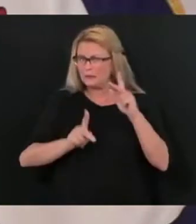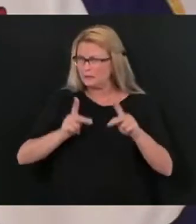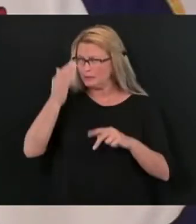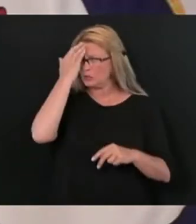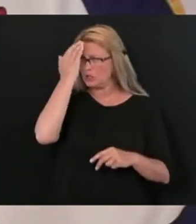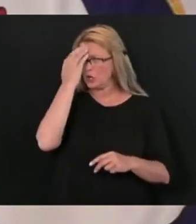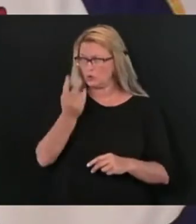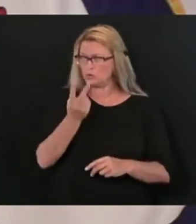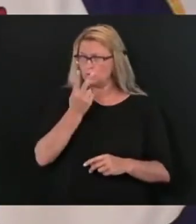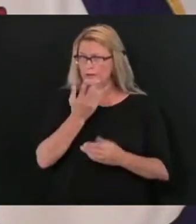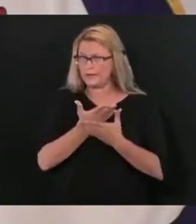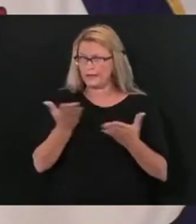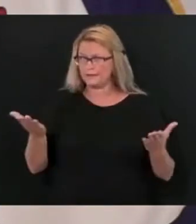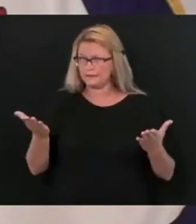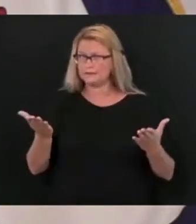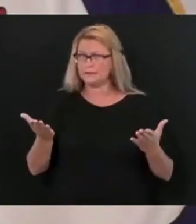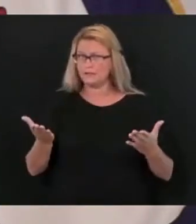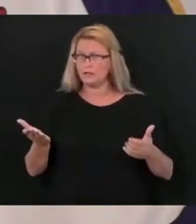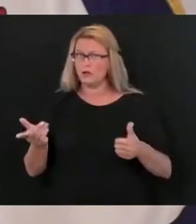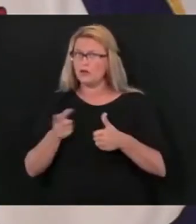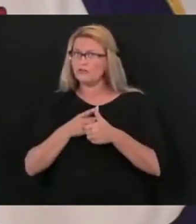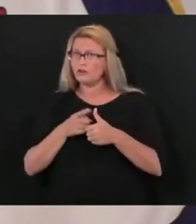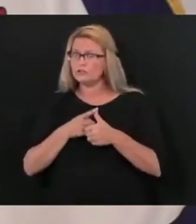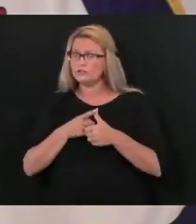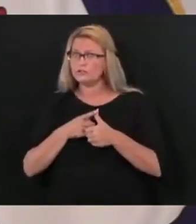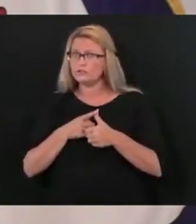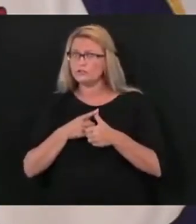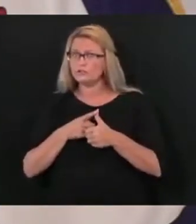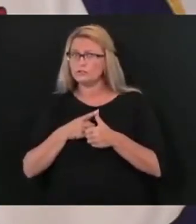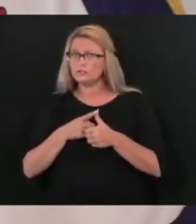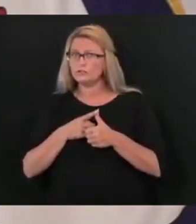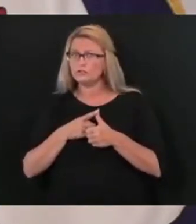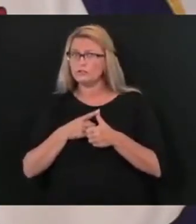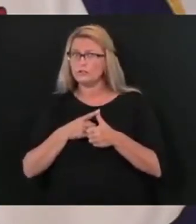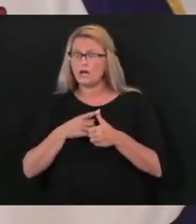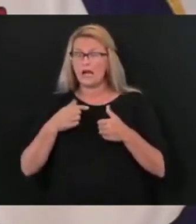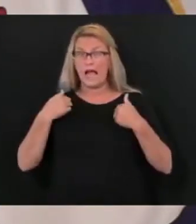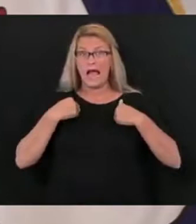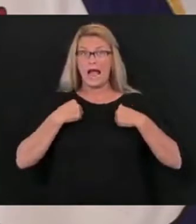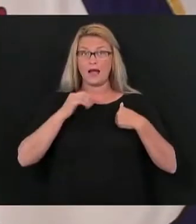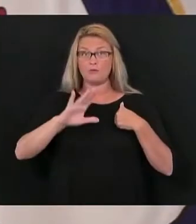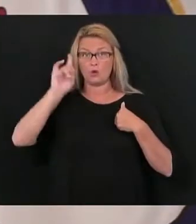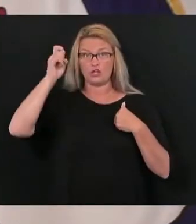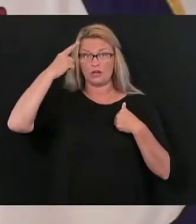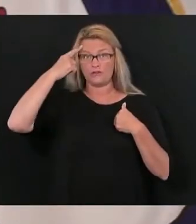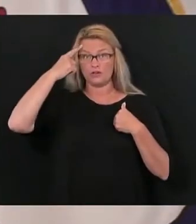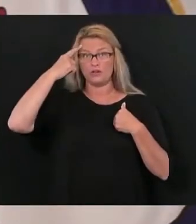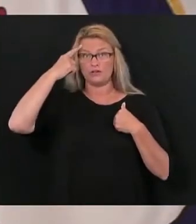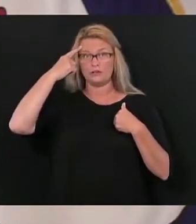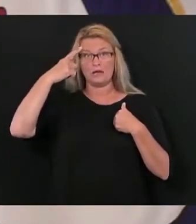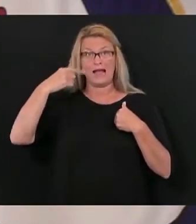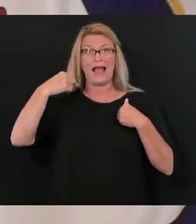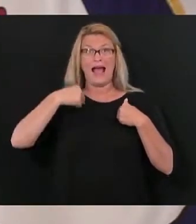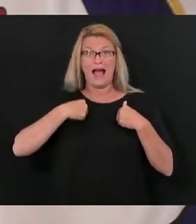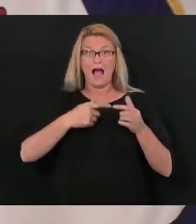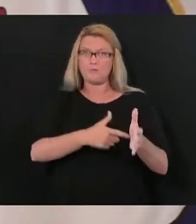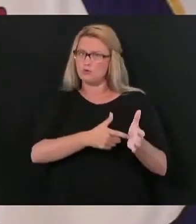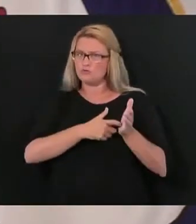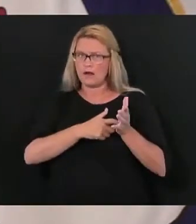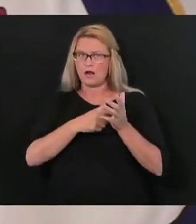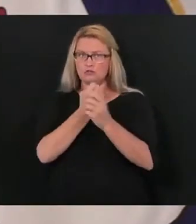things. The first thing is just this. As your governor, I have to protect the public